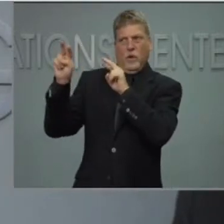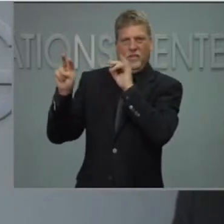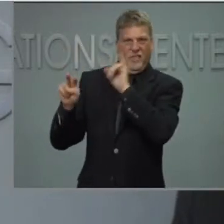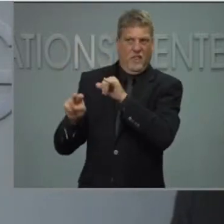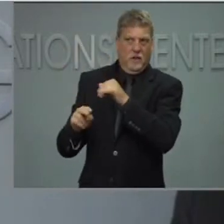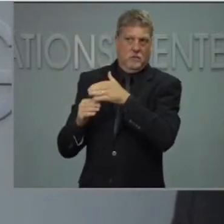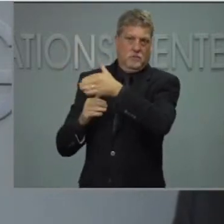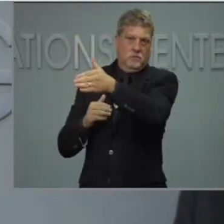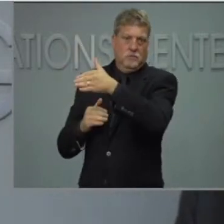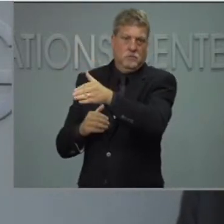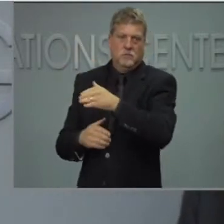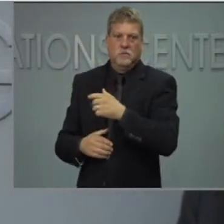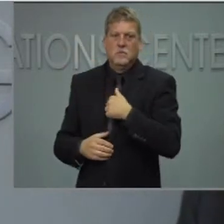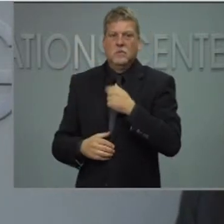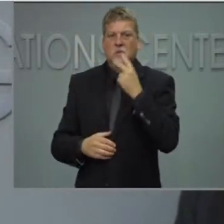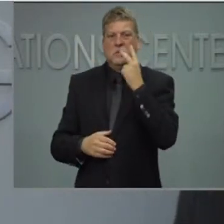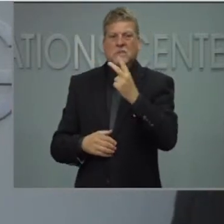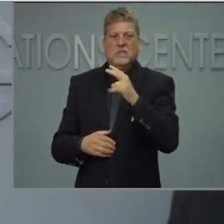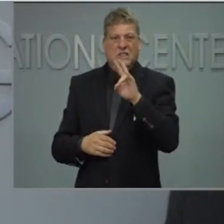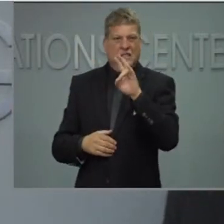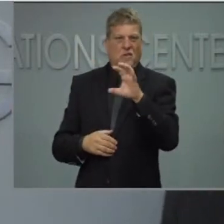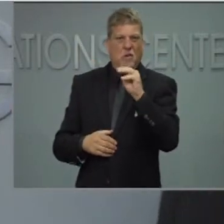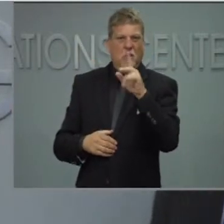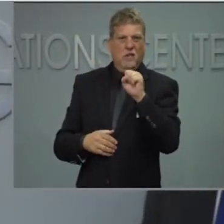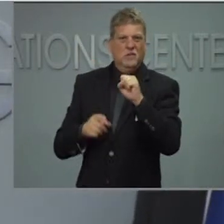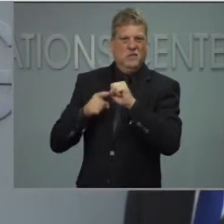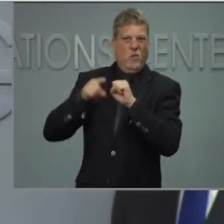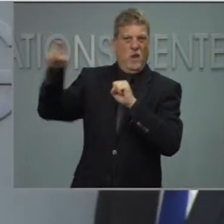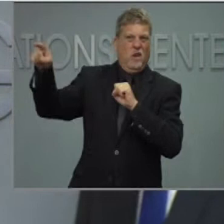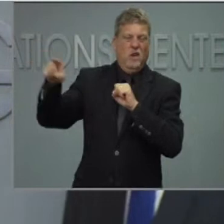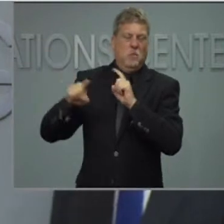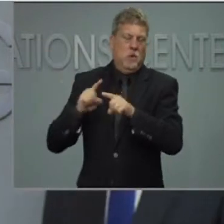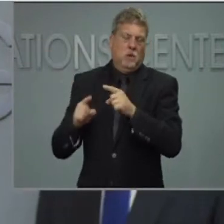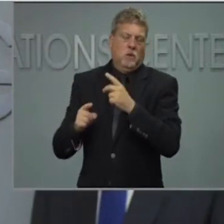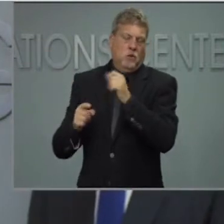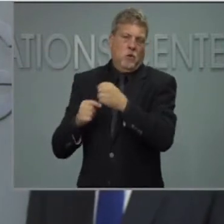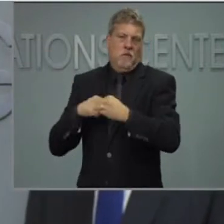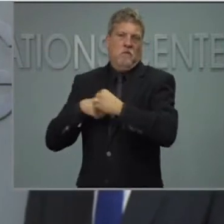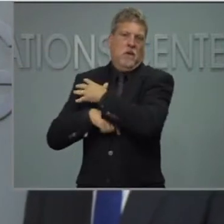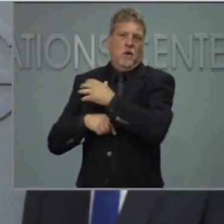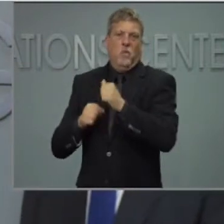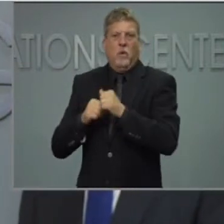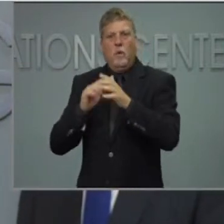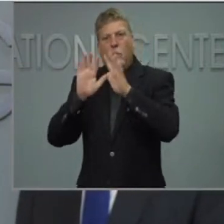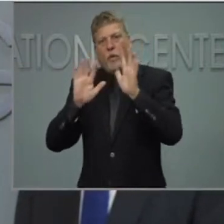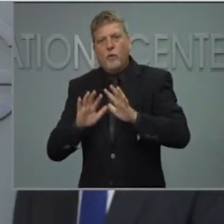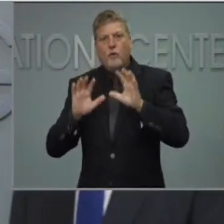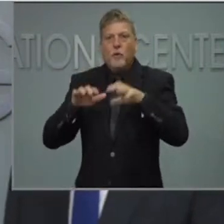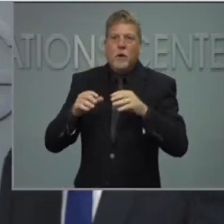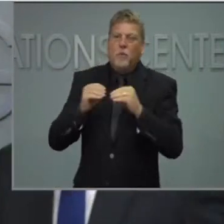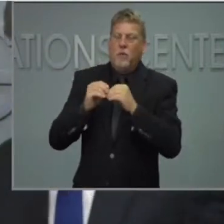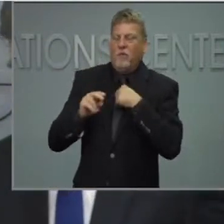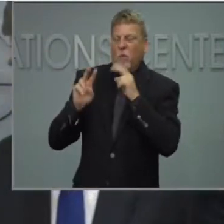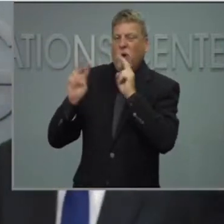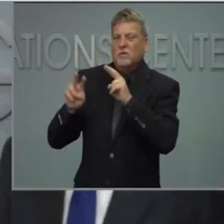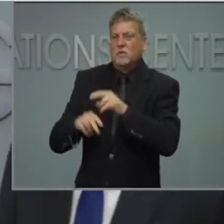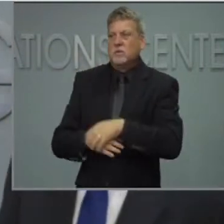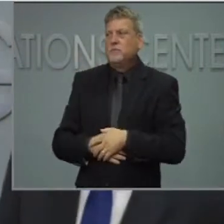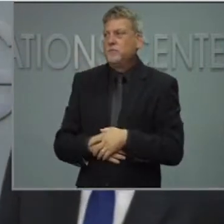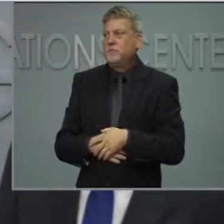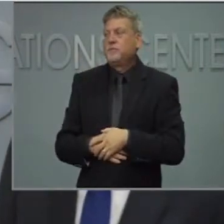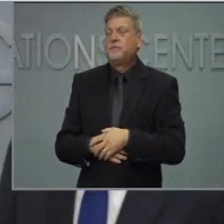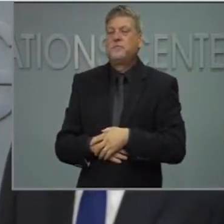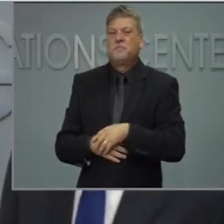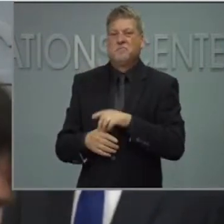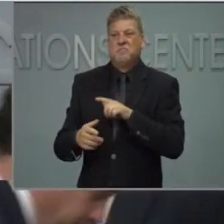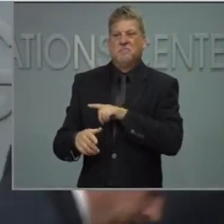put themselves or their family at risk. Thanks. Back to COVID. This is for Dr. Cohen, and maybe I'm asking a question